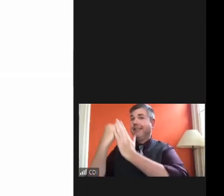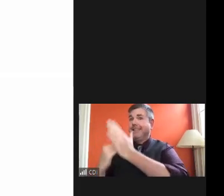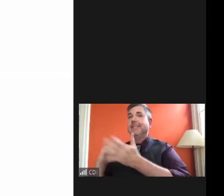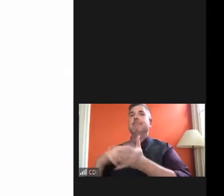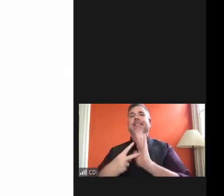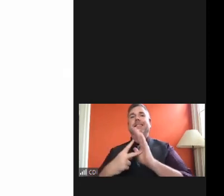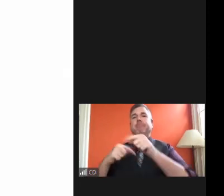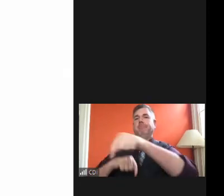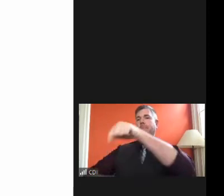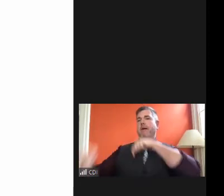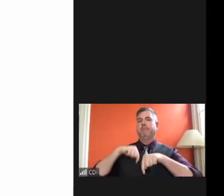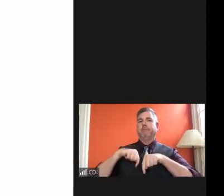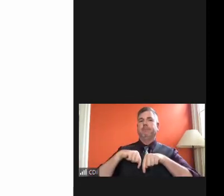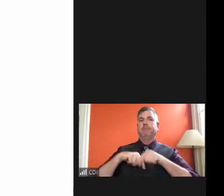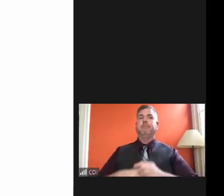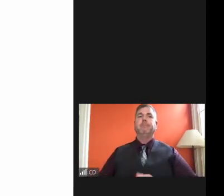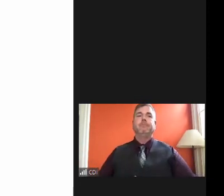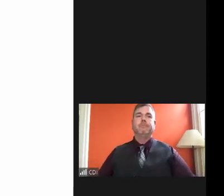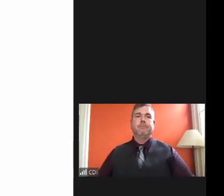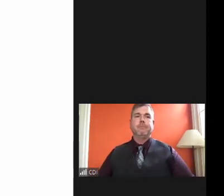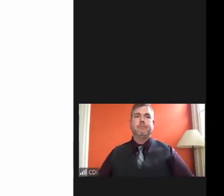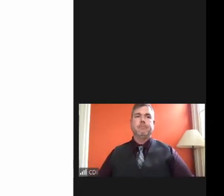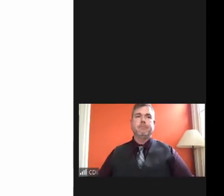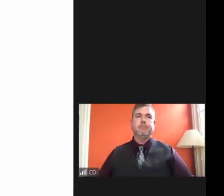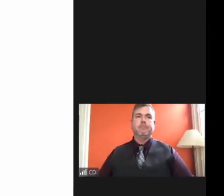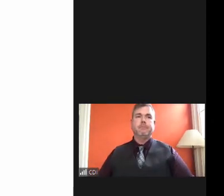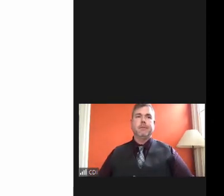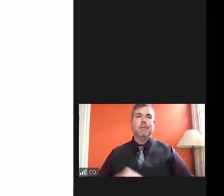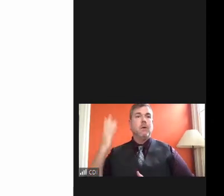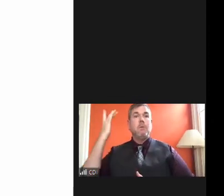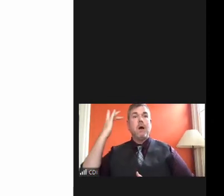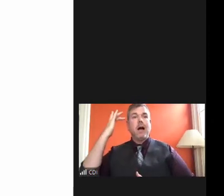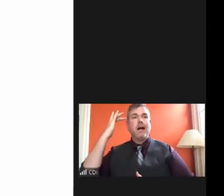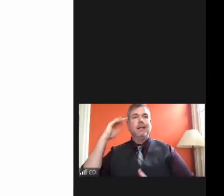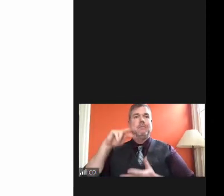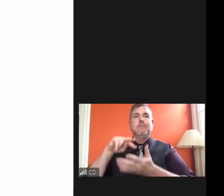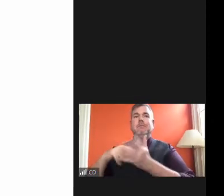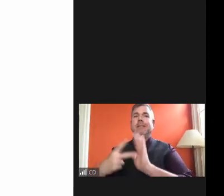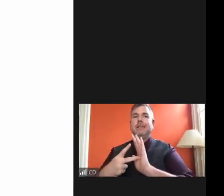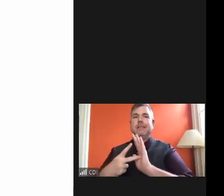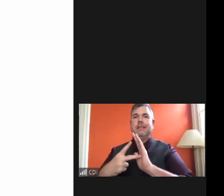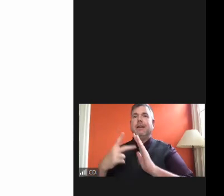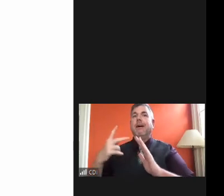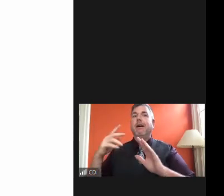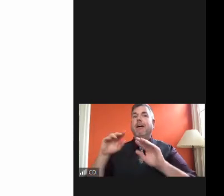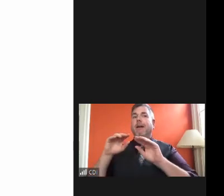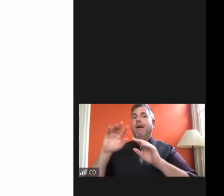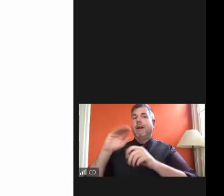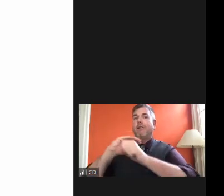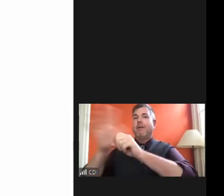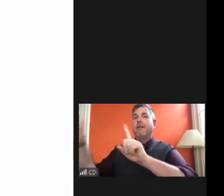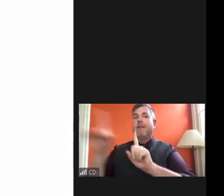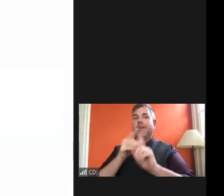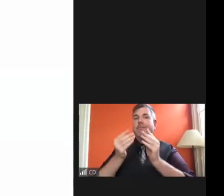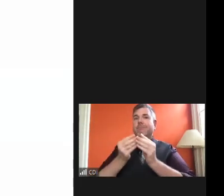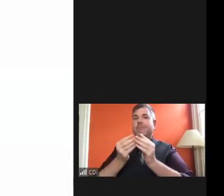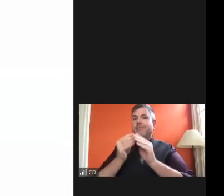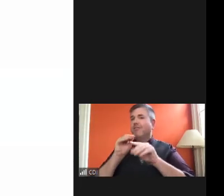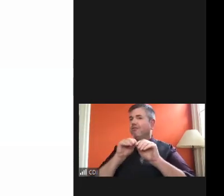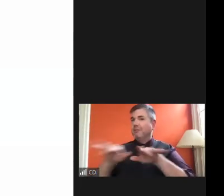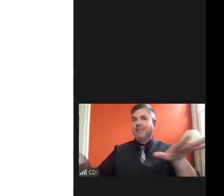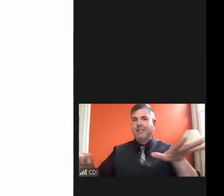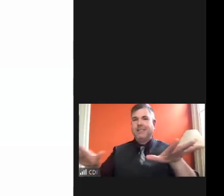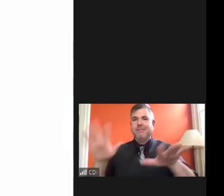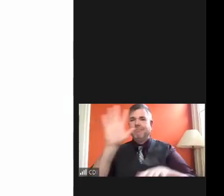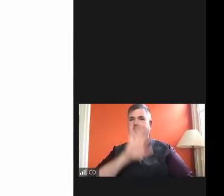which is elevated disease transmission with a case rate of greater than 100, or a case rate of greater than 25